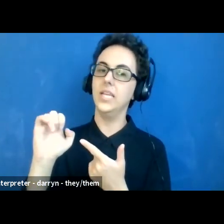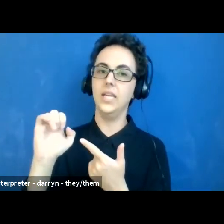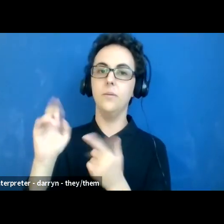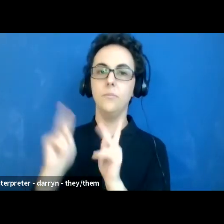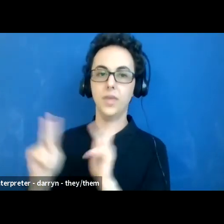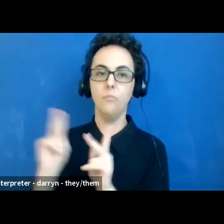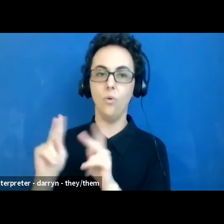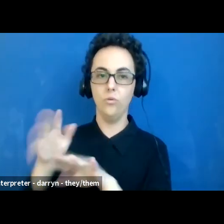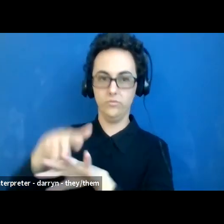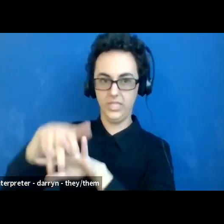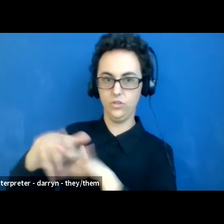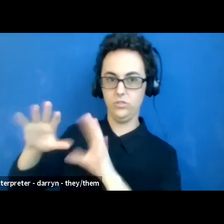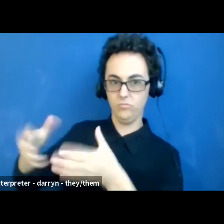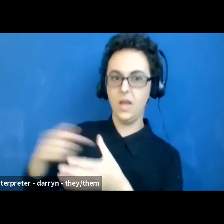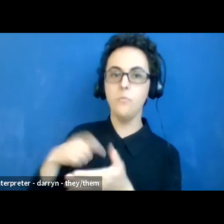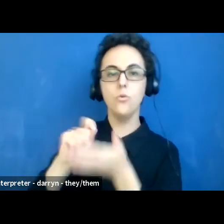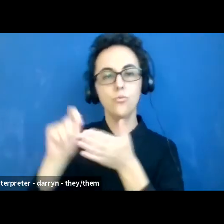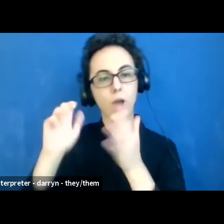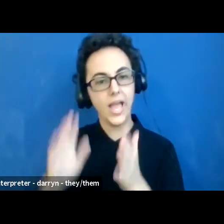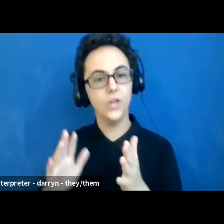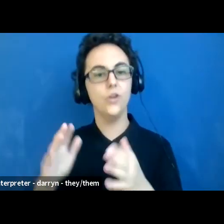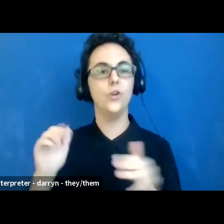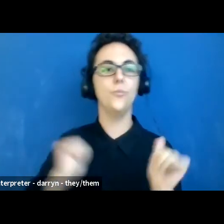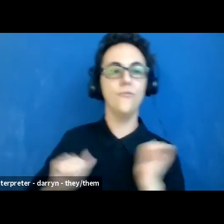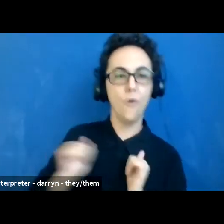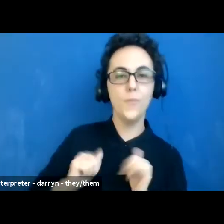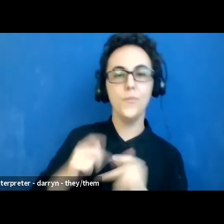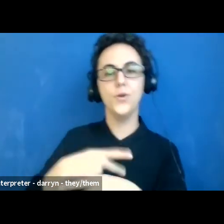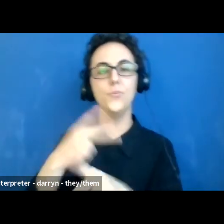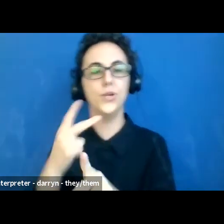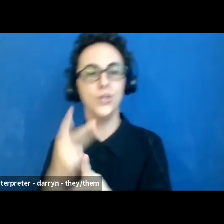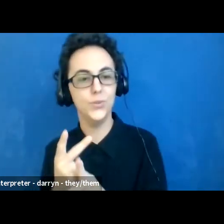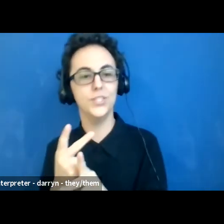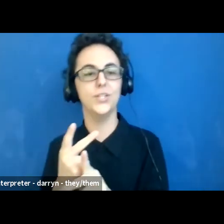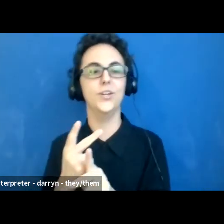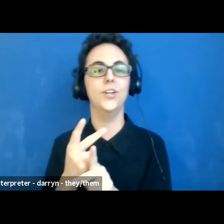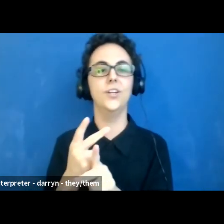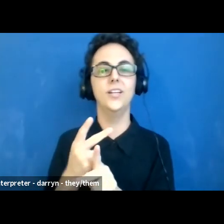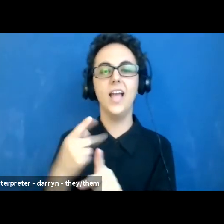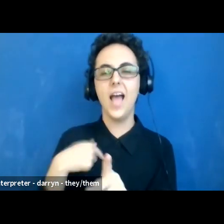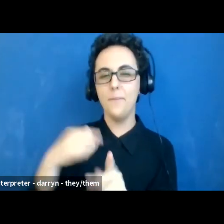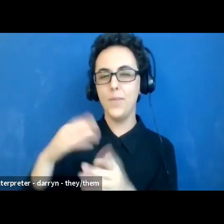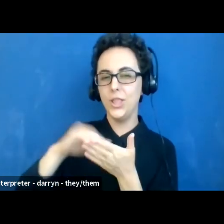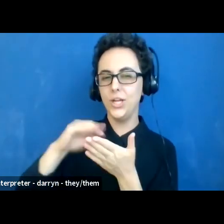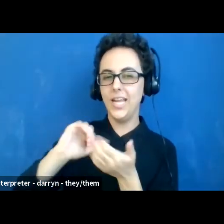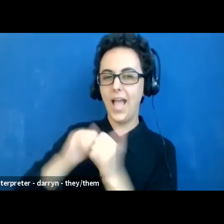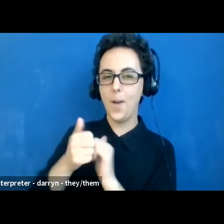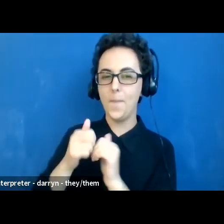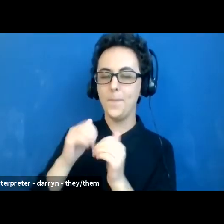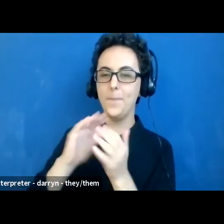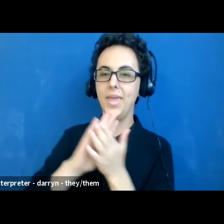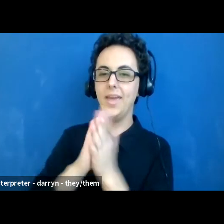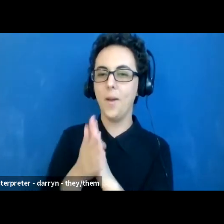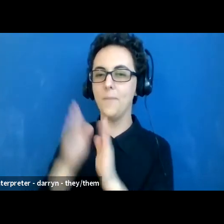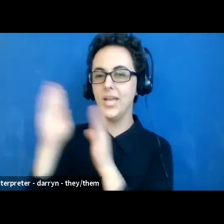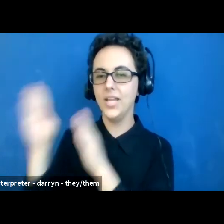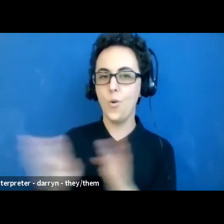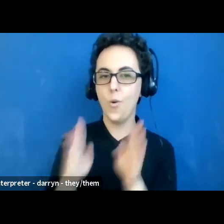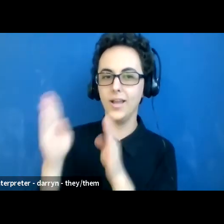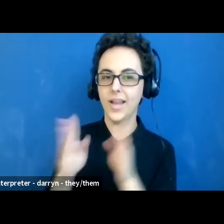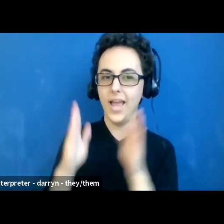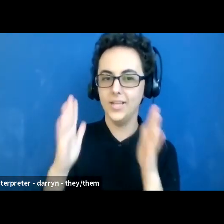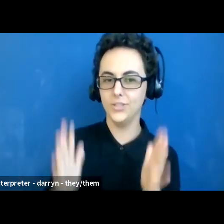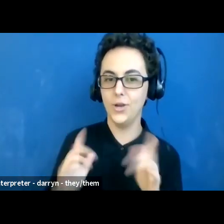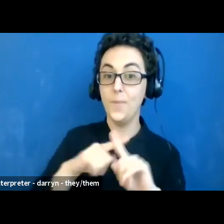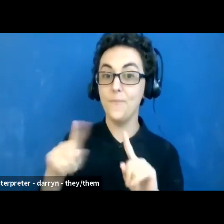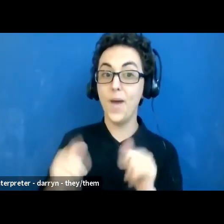a performer, producer, and I'm learning to be more of an organizer. But most of all, I am very